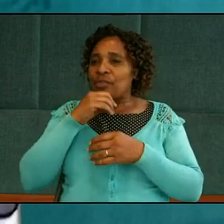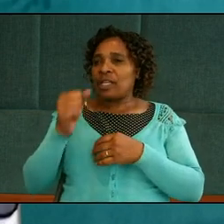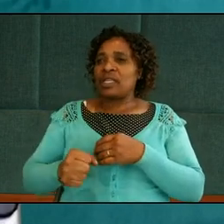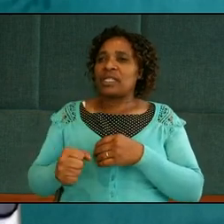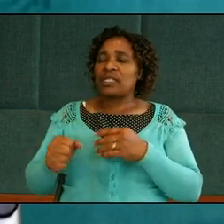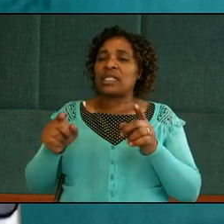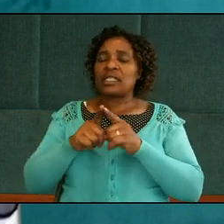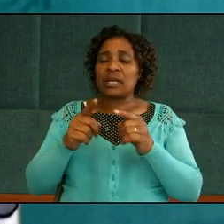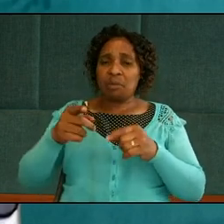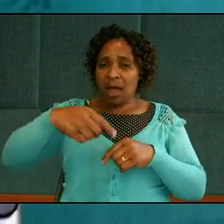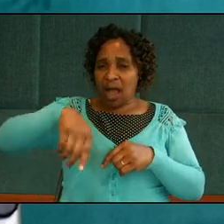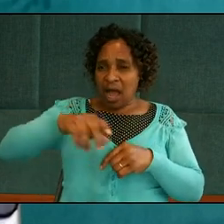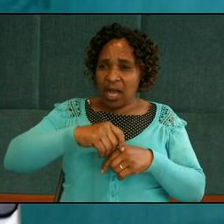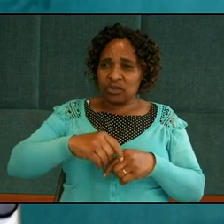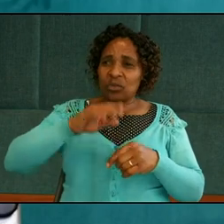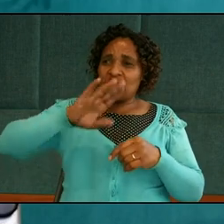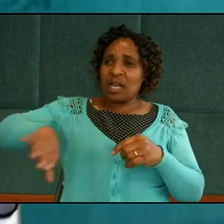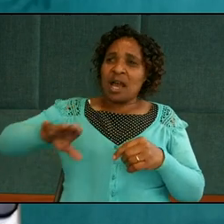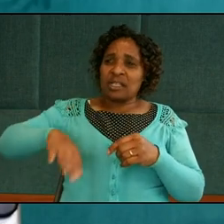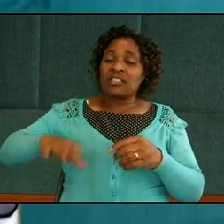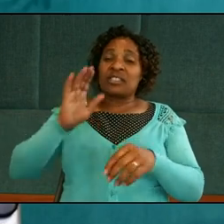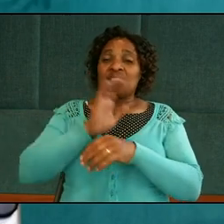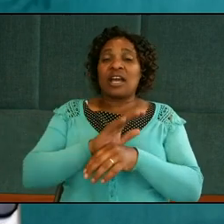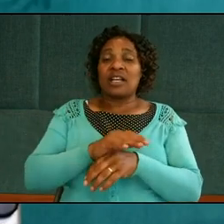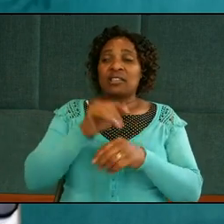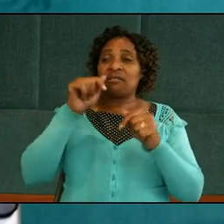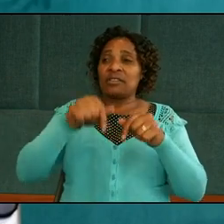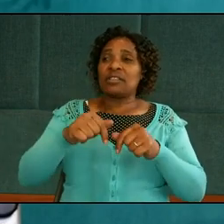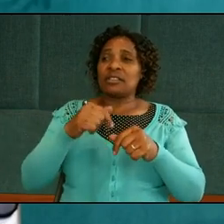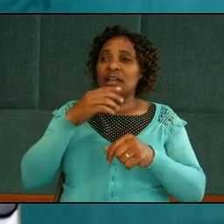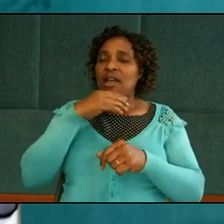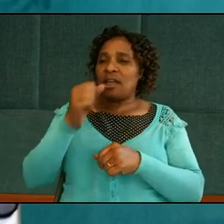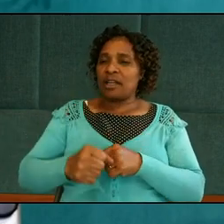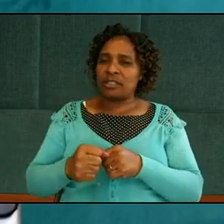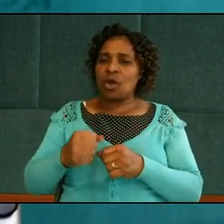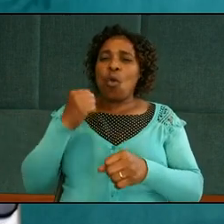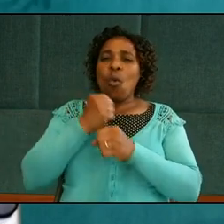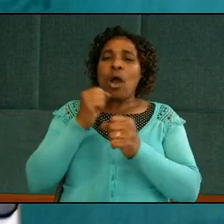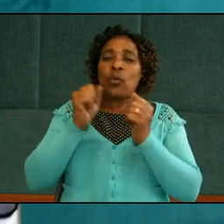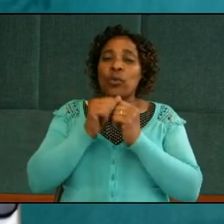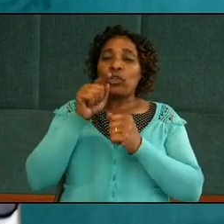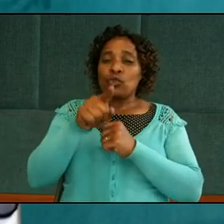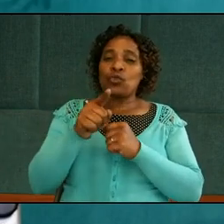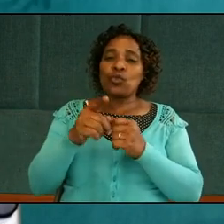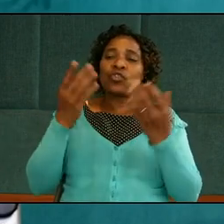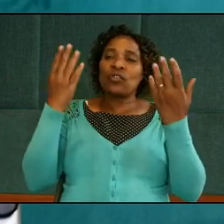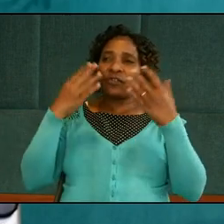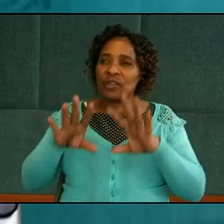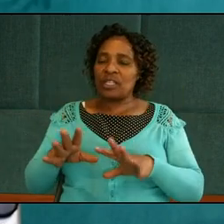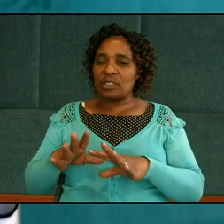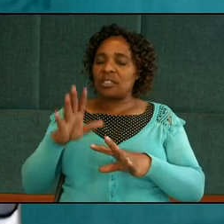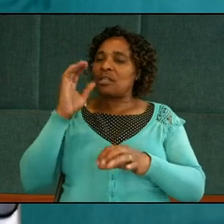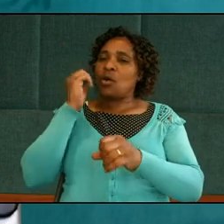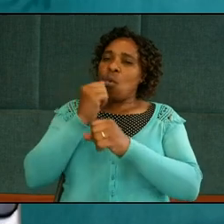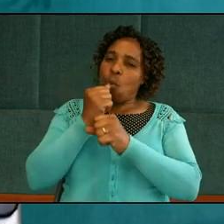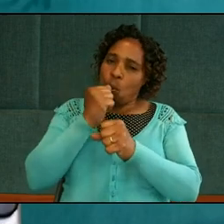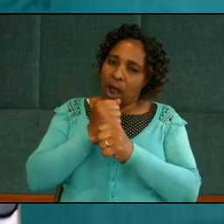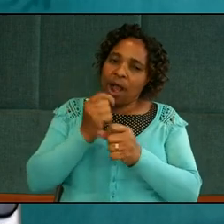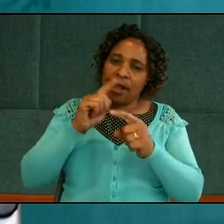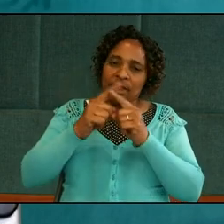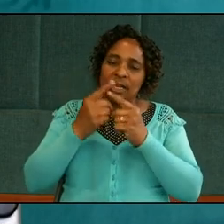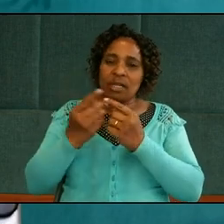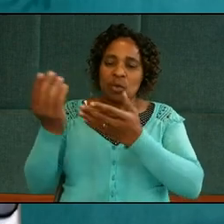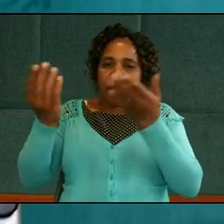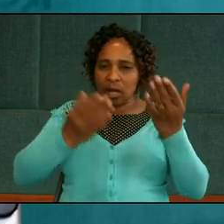are the remnant church in this last day and age, I want to work with you to finish the work and to usher in the coming of